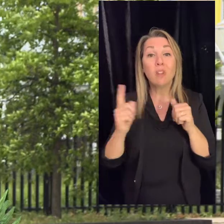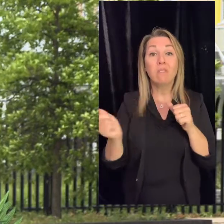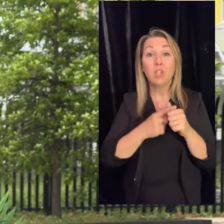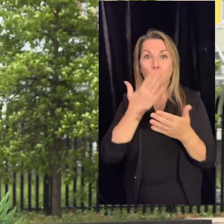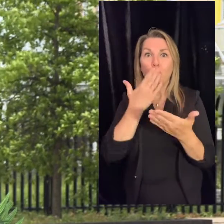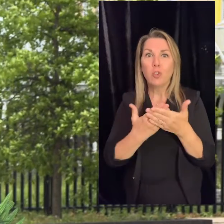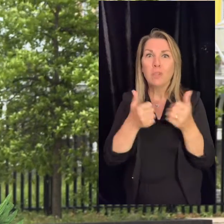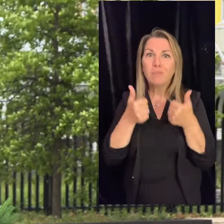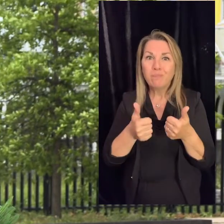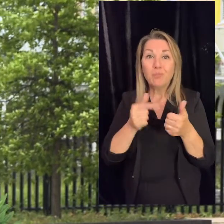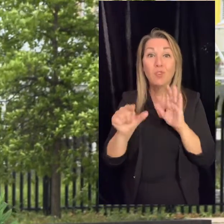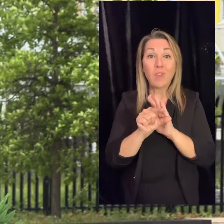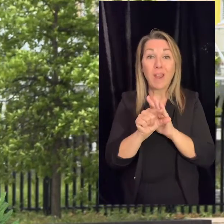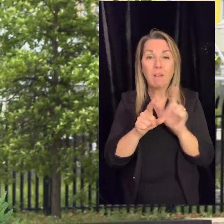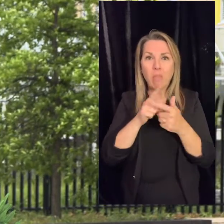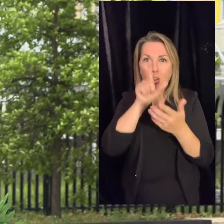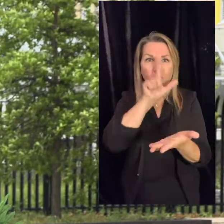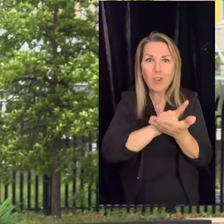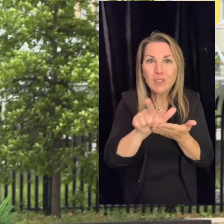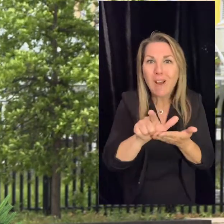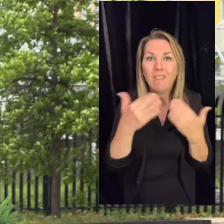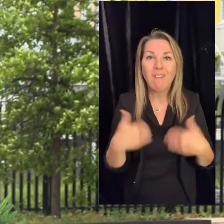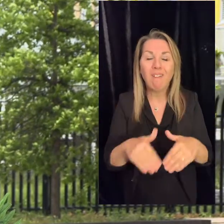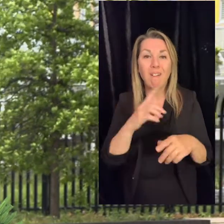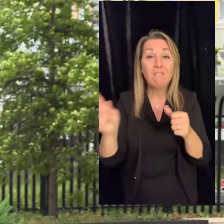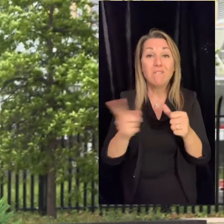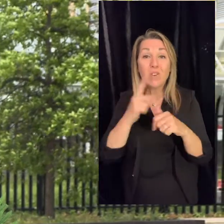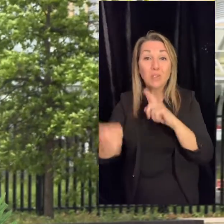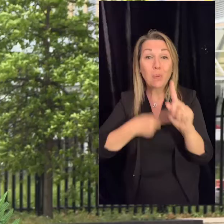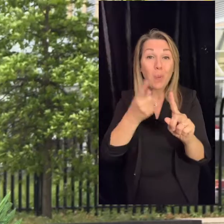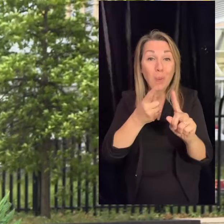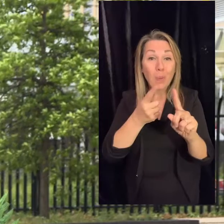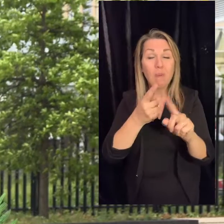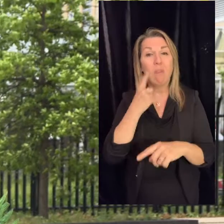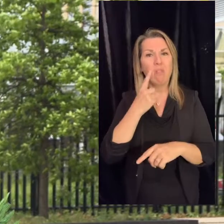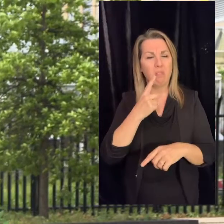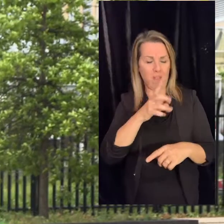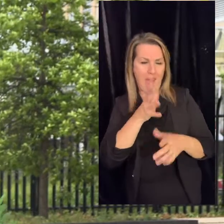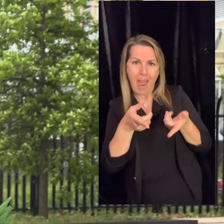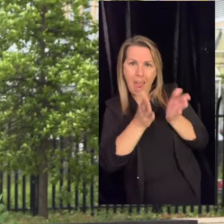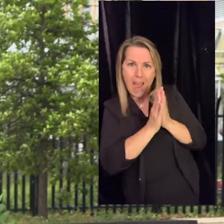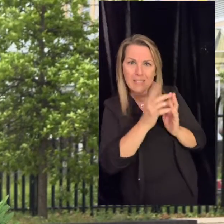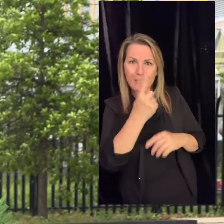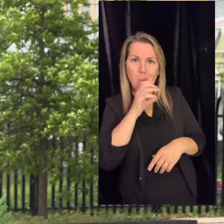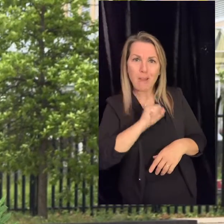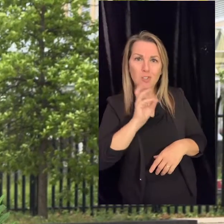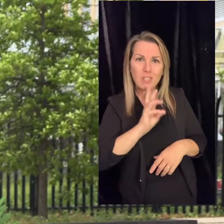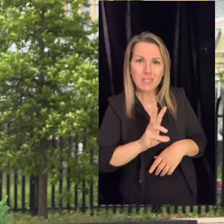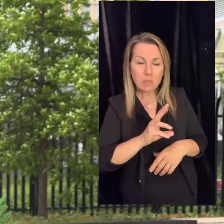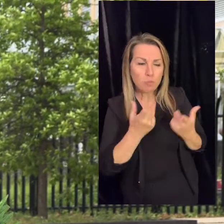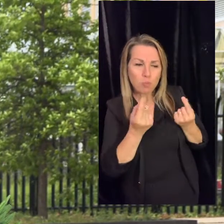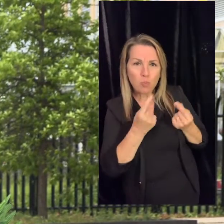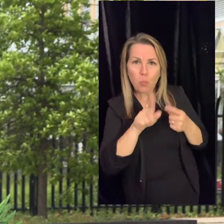good grade, and on to your first crush and your first goal. When you ask a 6-year-old kid what they want to be when they grow up, they'll